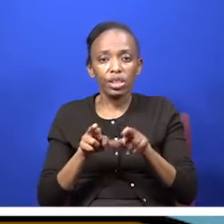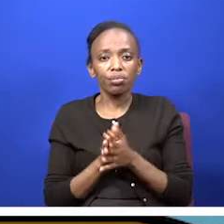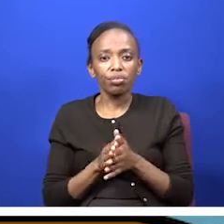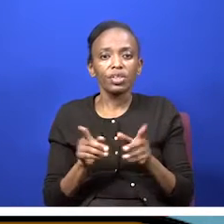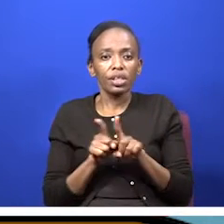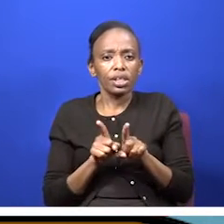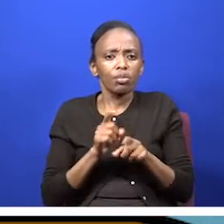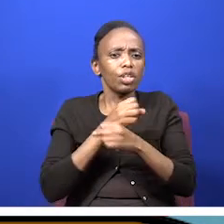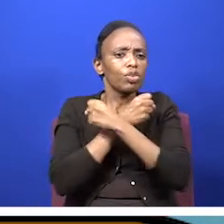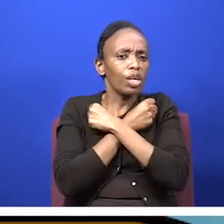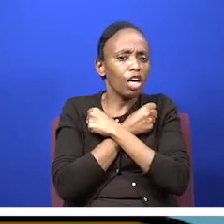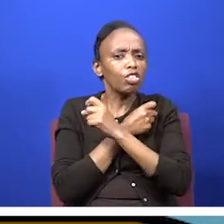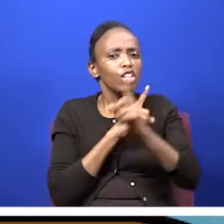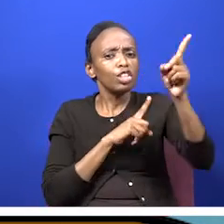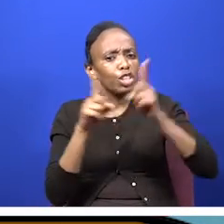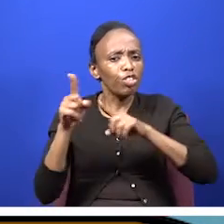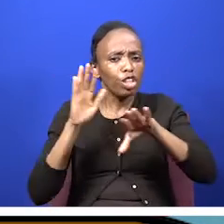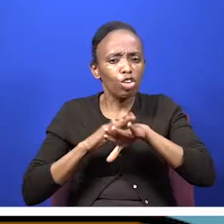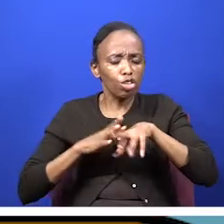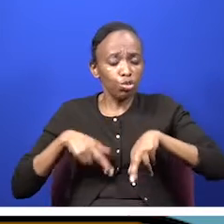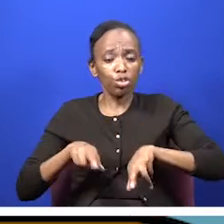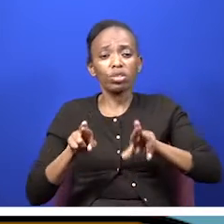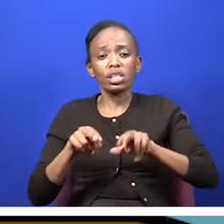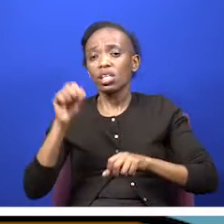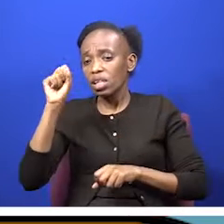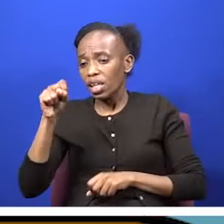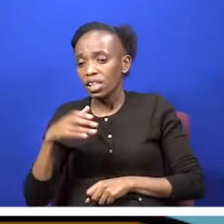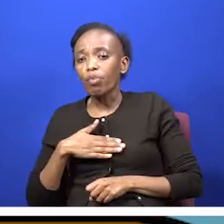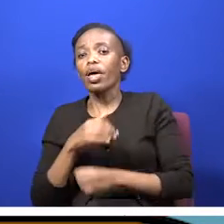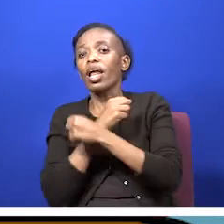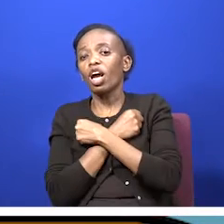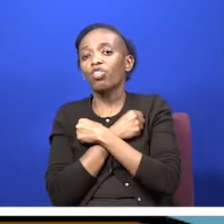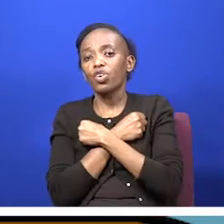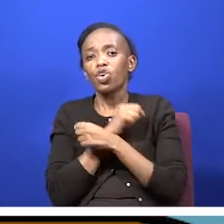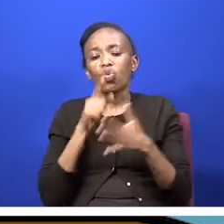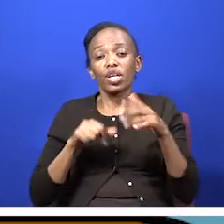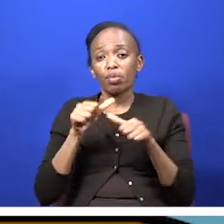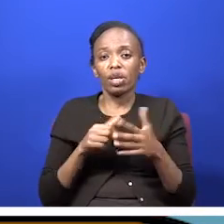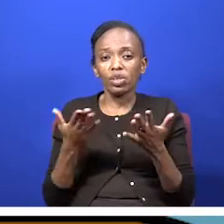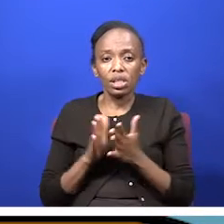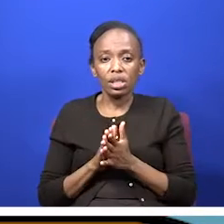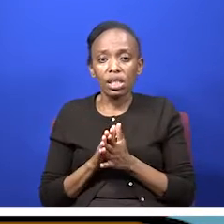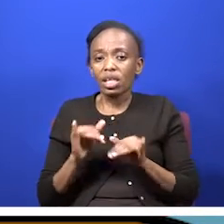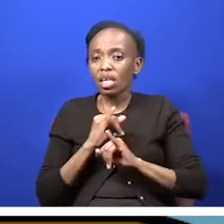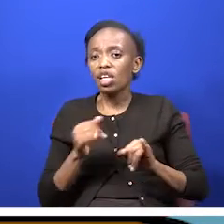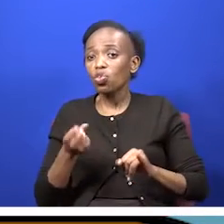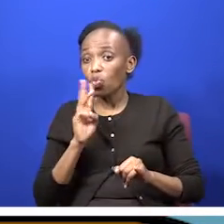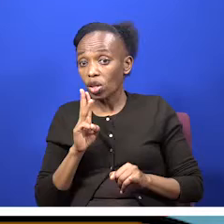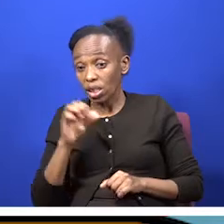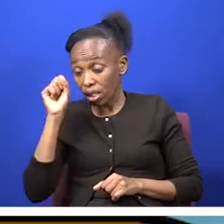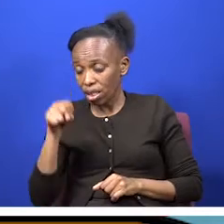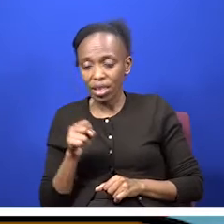roads. Shadi, do you like traveling on good roads? Yes, I do. Good. What about clean